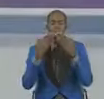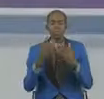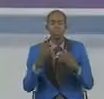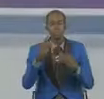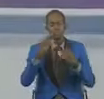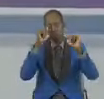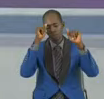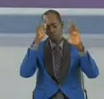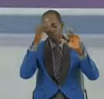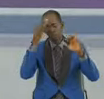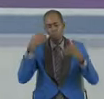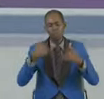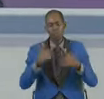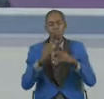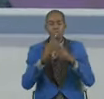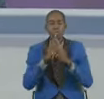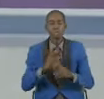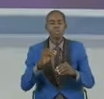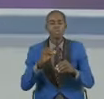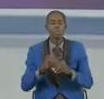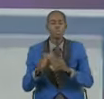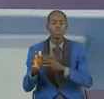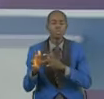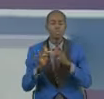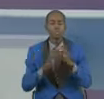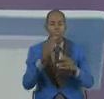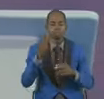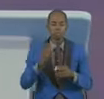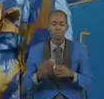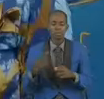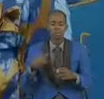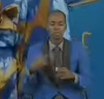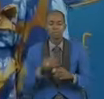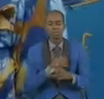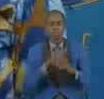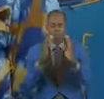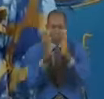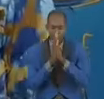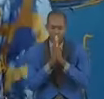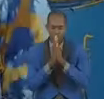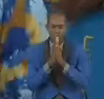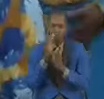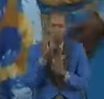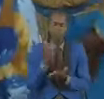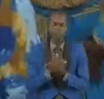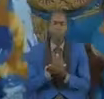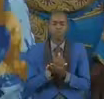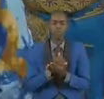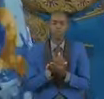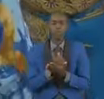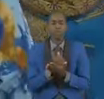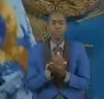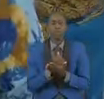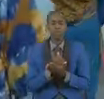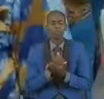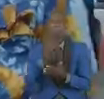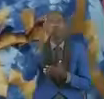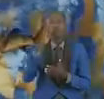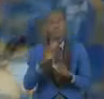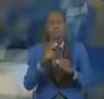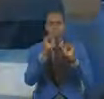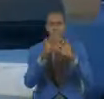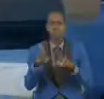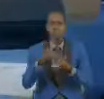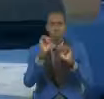answer. In Jesus' name, we pray. Amen. God bless you. You can sit